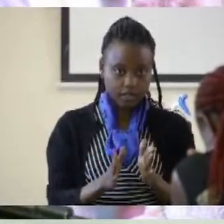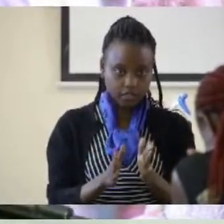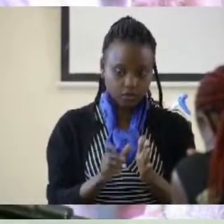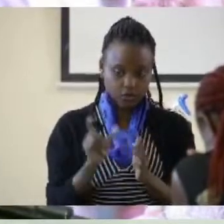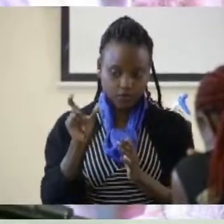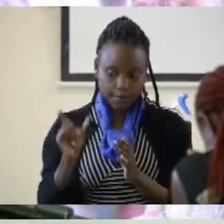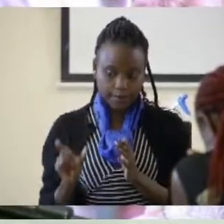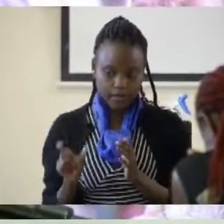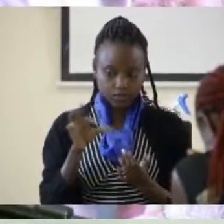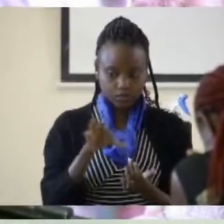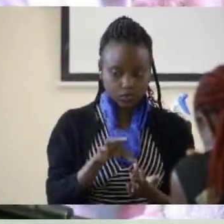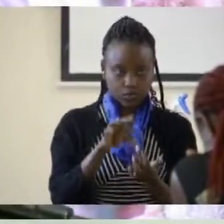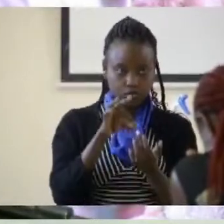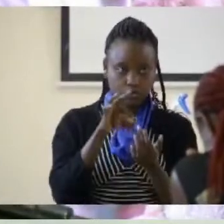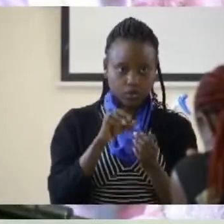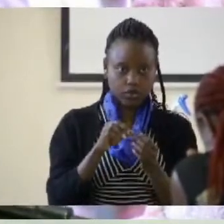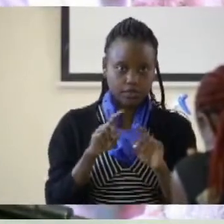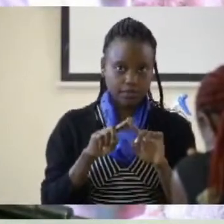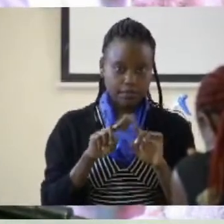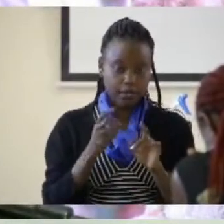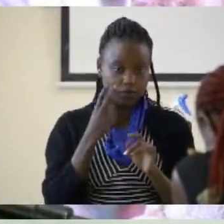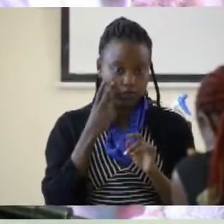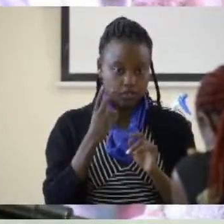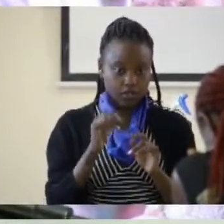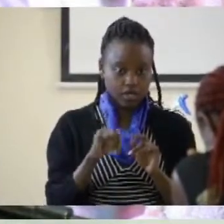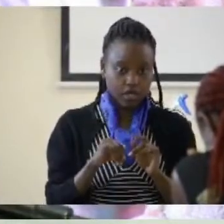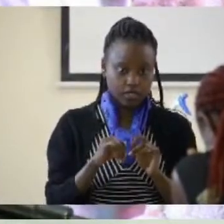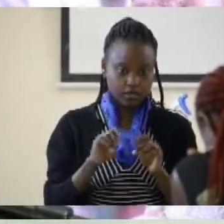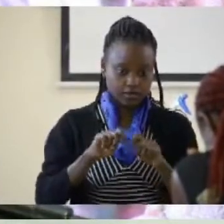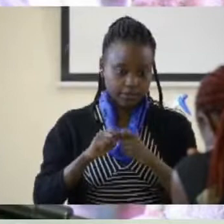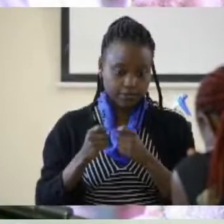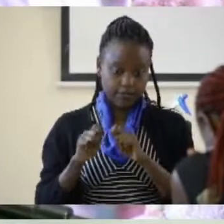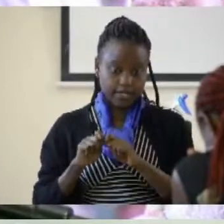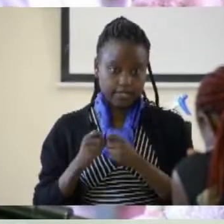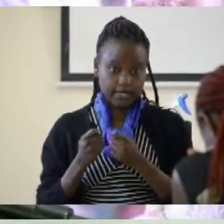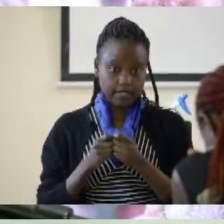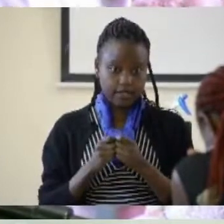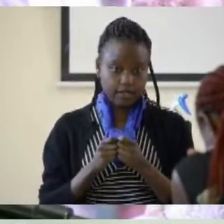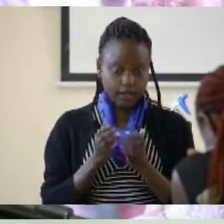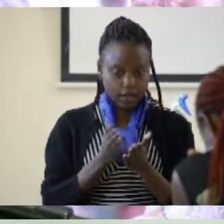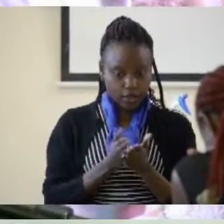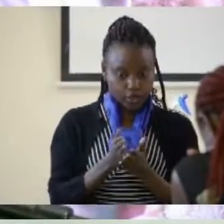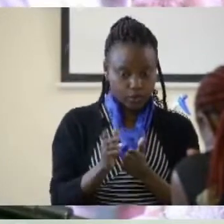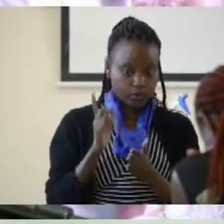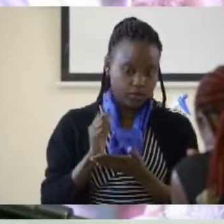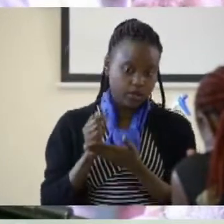choice. But we can already see that that is being curtailed through the Legal Aid Act.